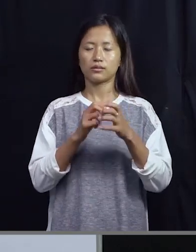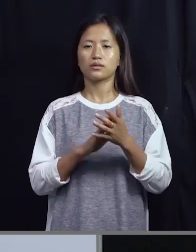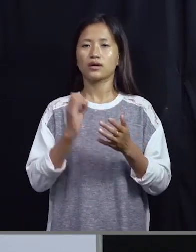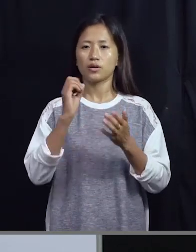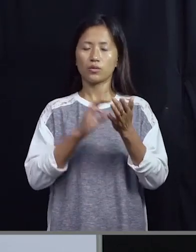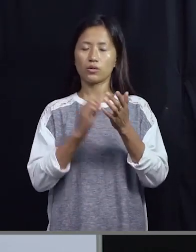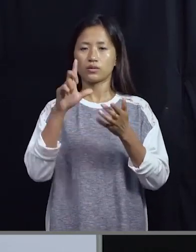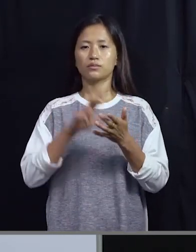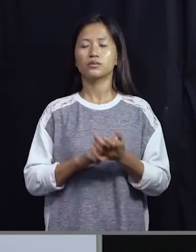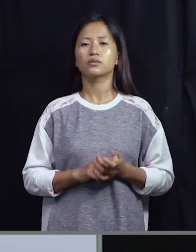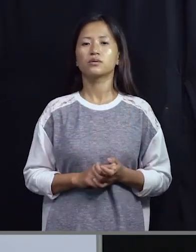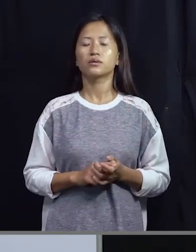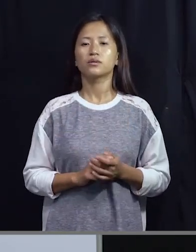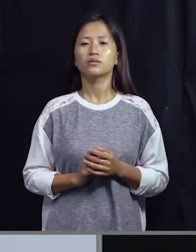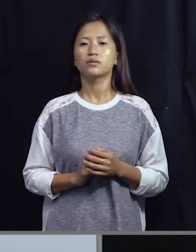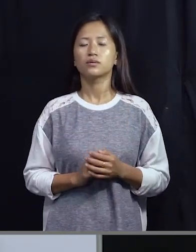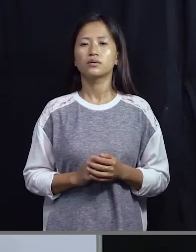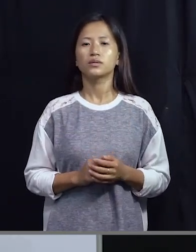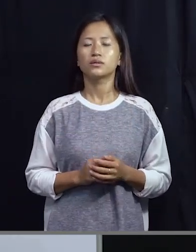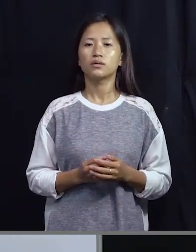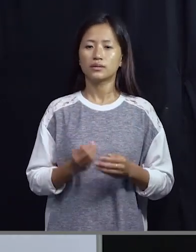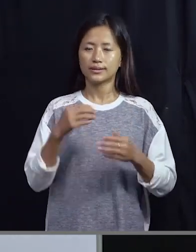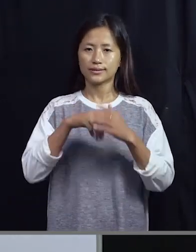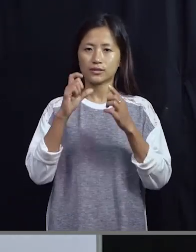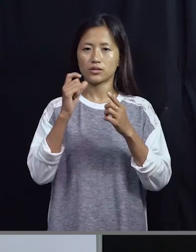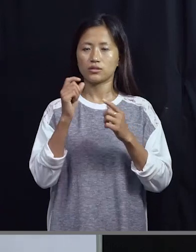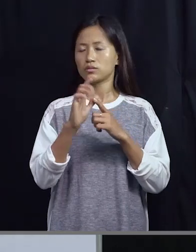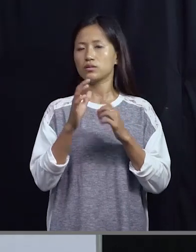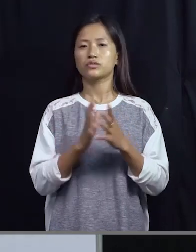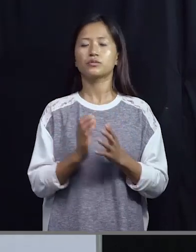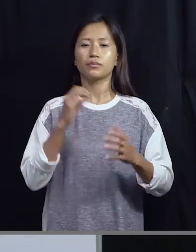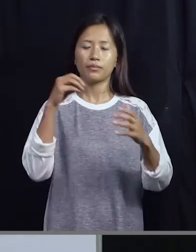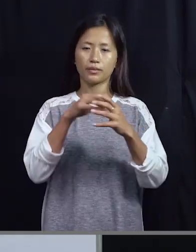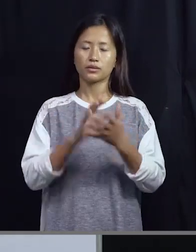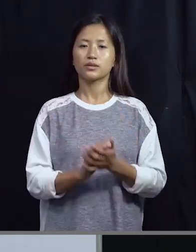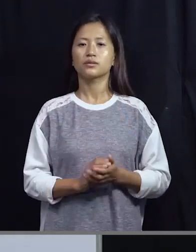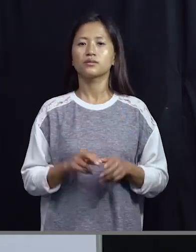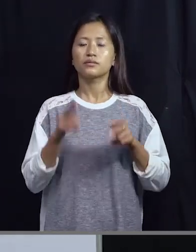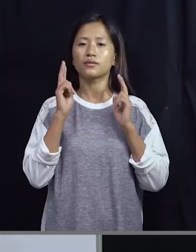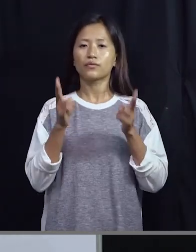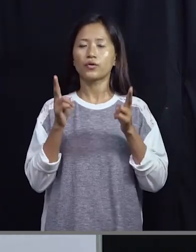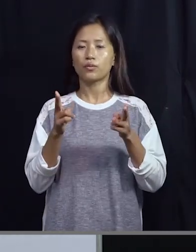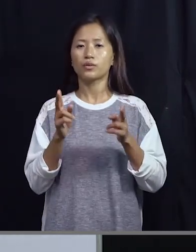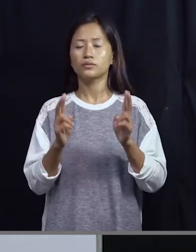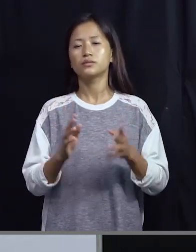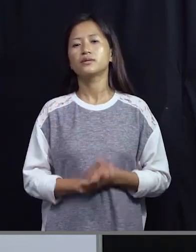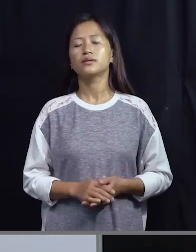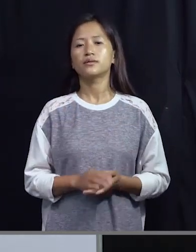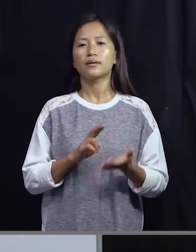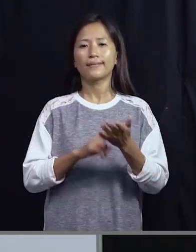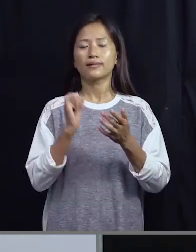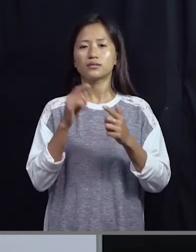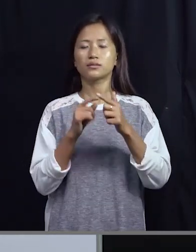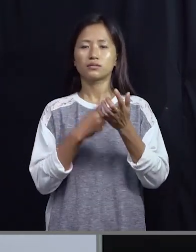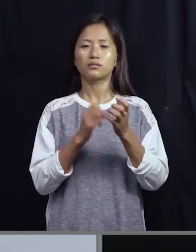molecule containing heavy isotope of nitrogen in a culture medium containing the normal nitrogen. So they allow